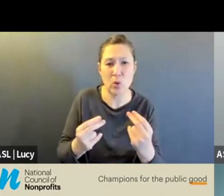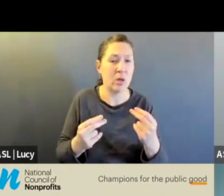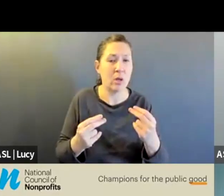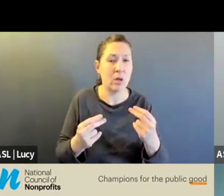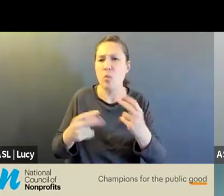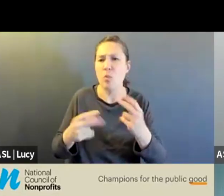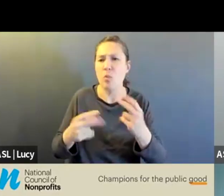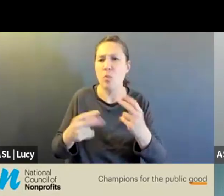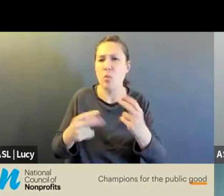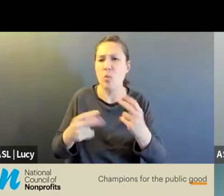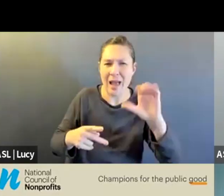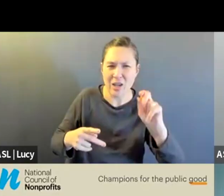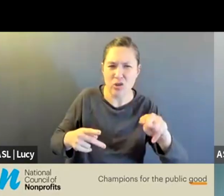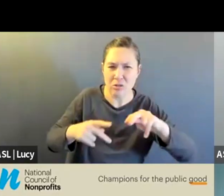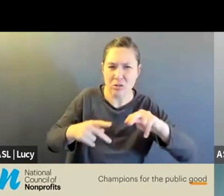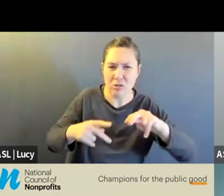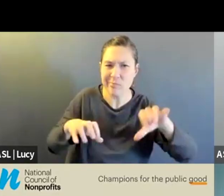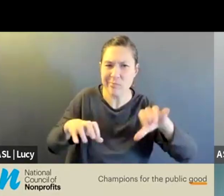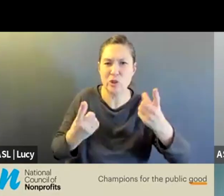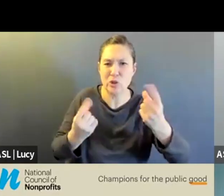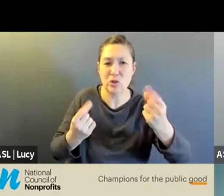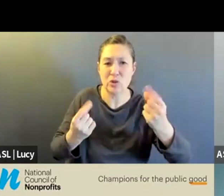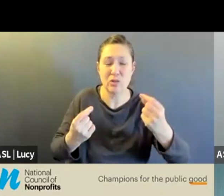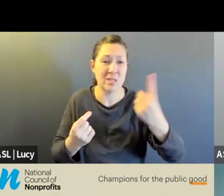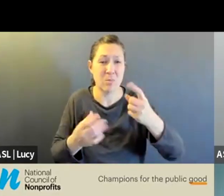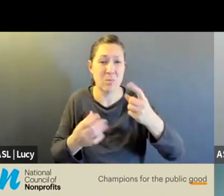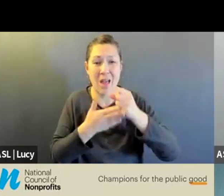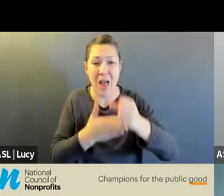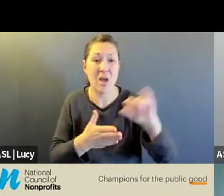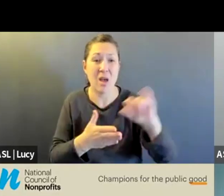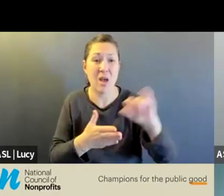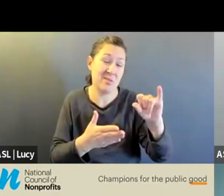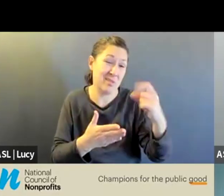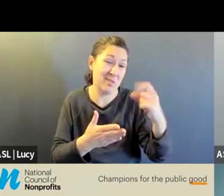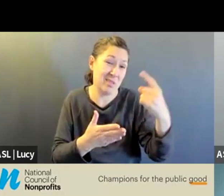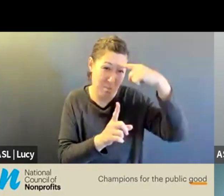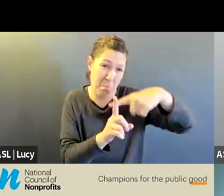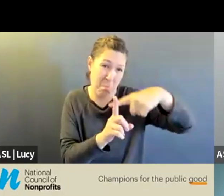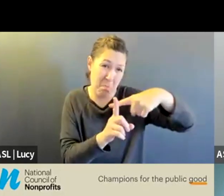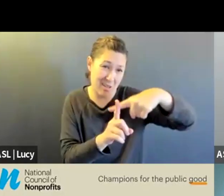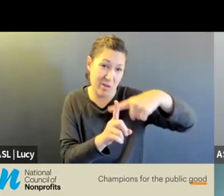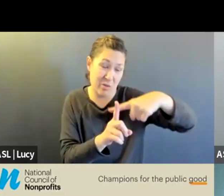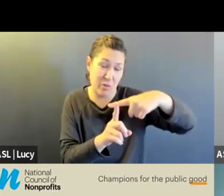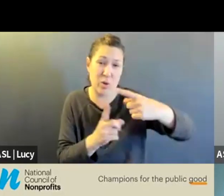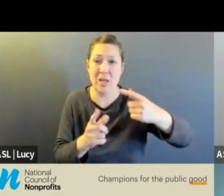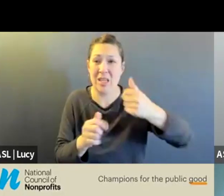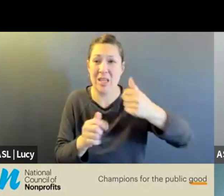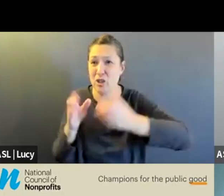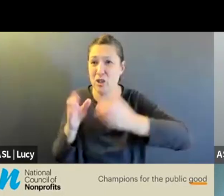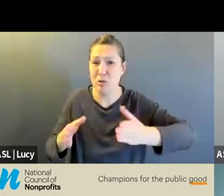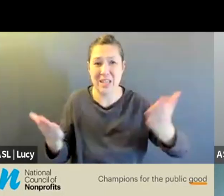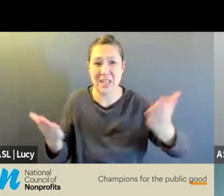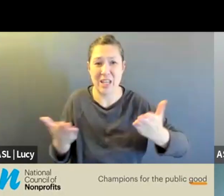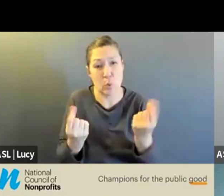actionable, something helpful, and maybe even something hopeful about what each of us on this call can do with our small ecosystem